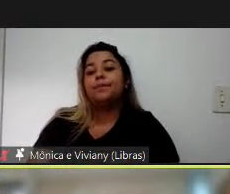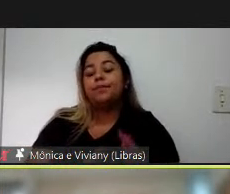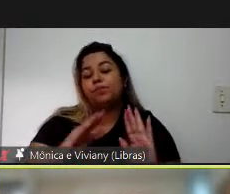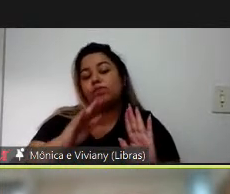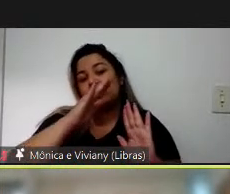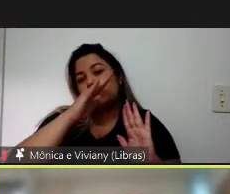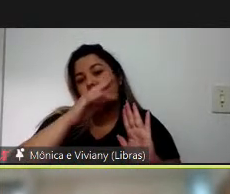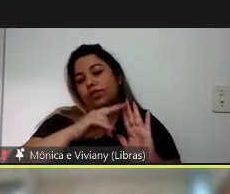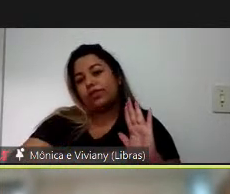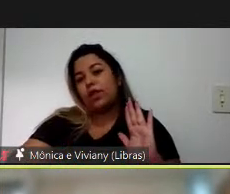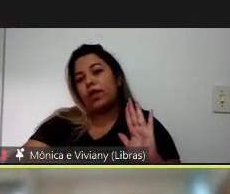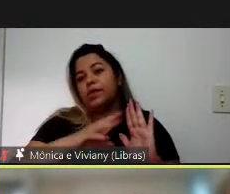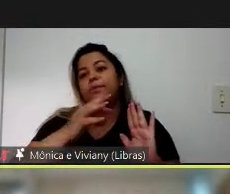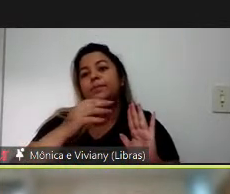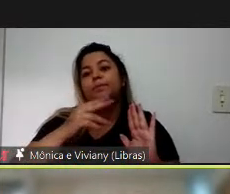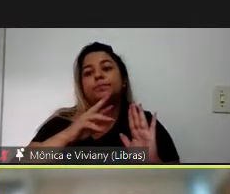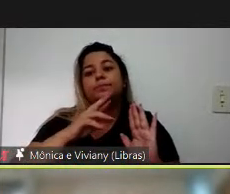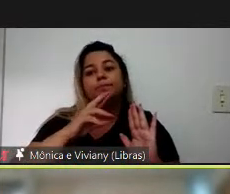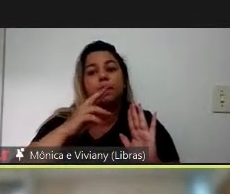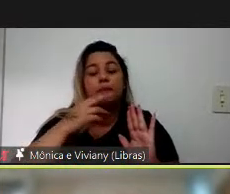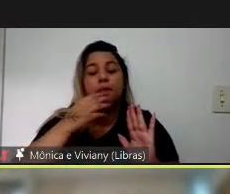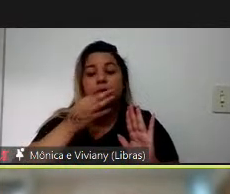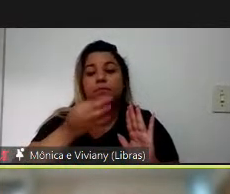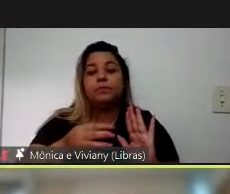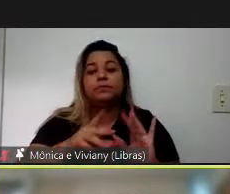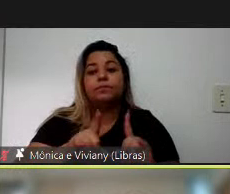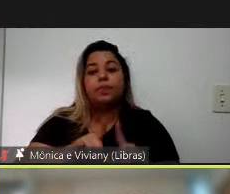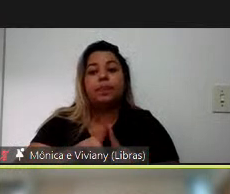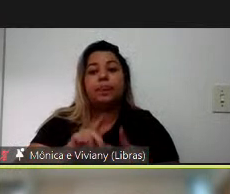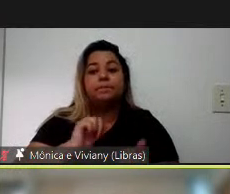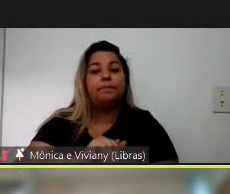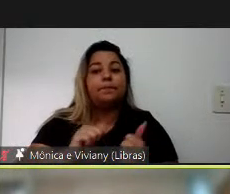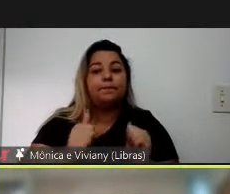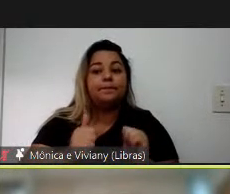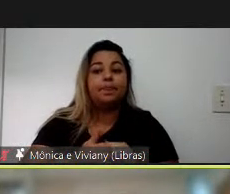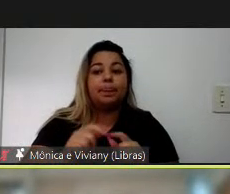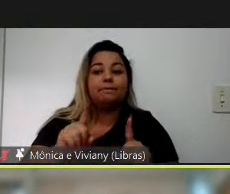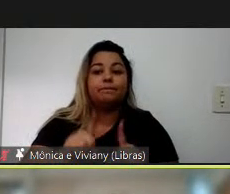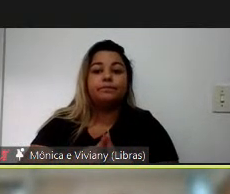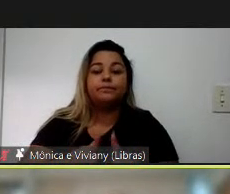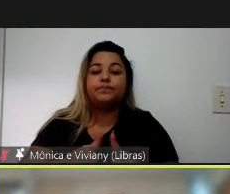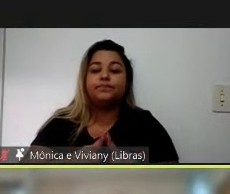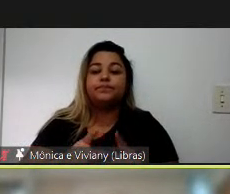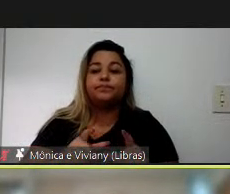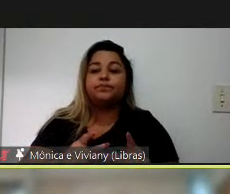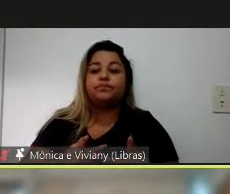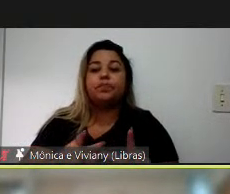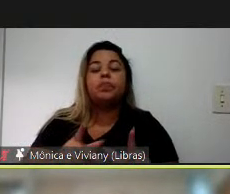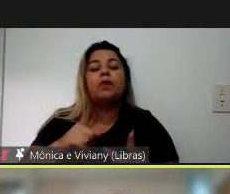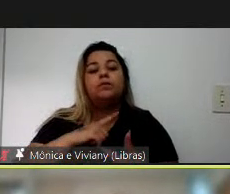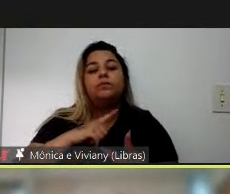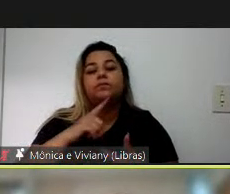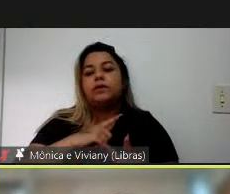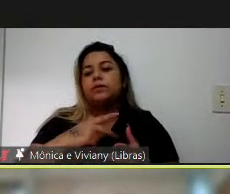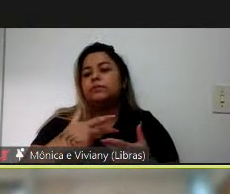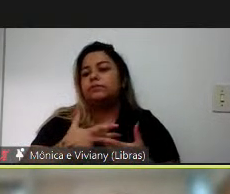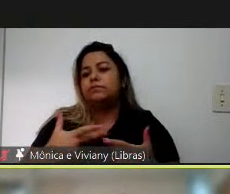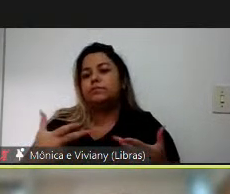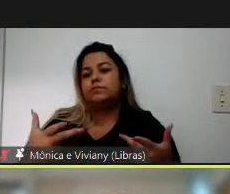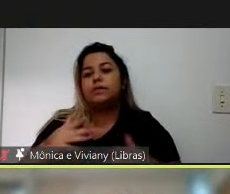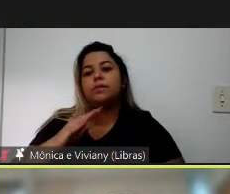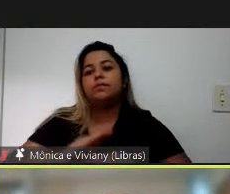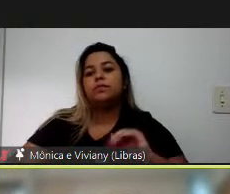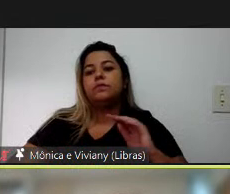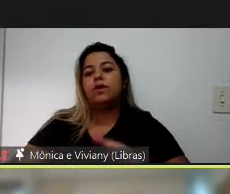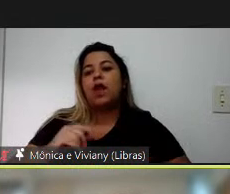these are the lists of recommended actions that, of course, needs to be adapted to the local context and brings